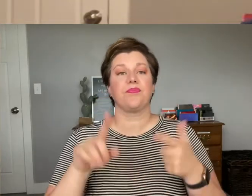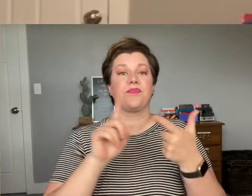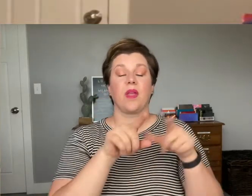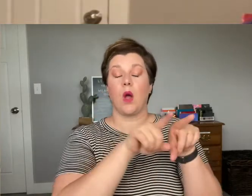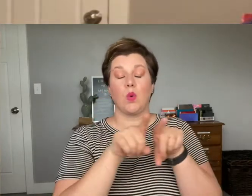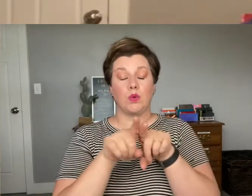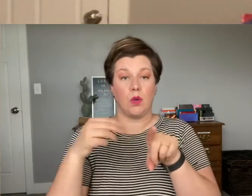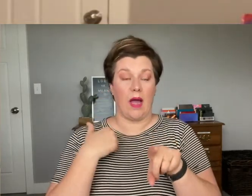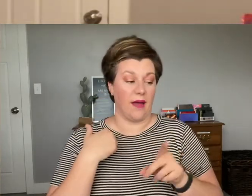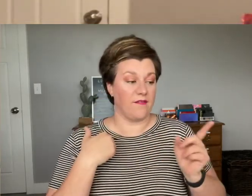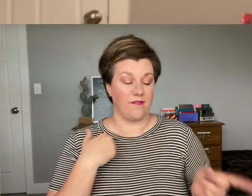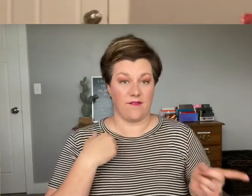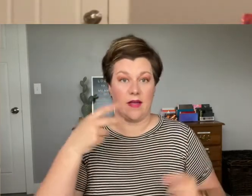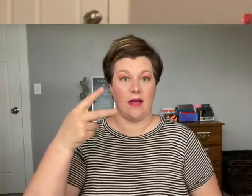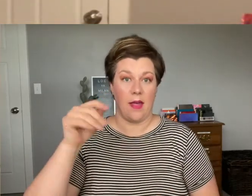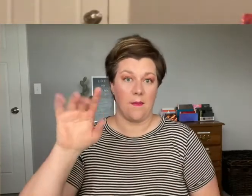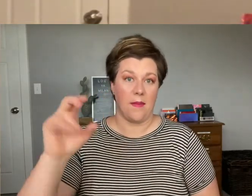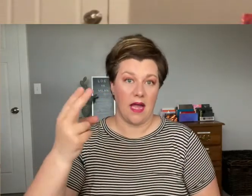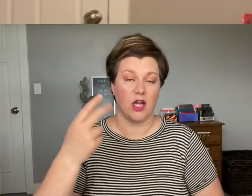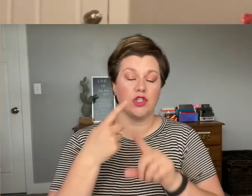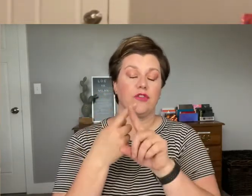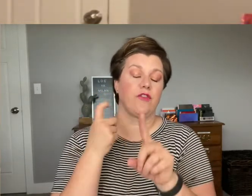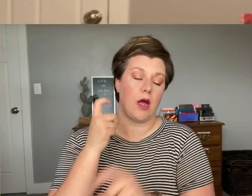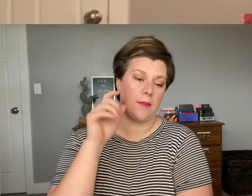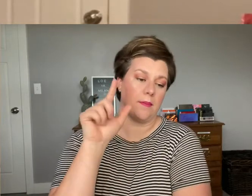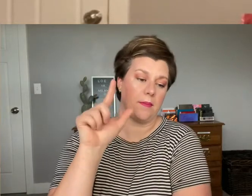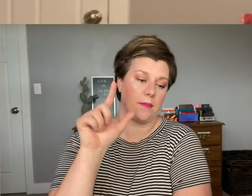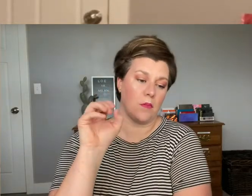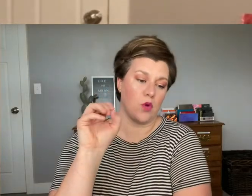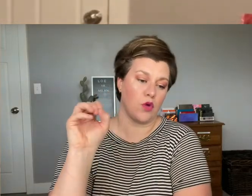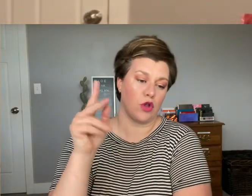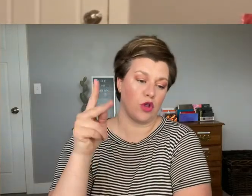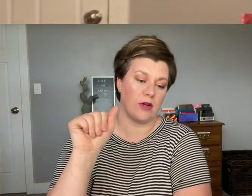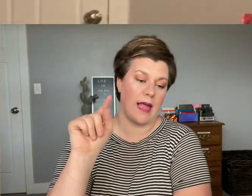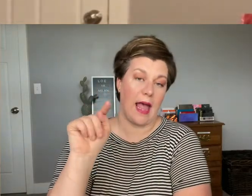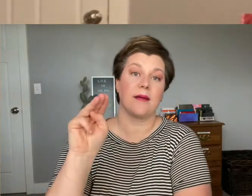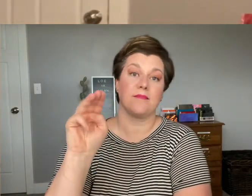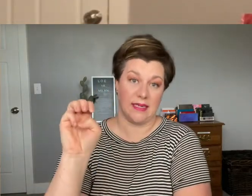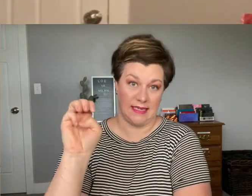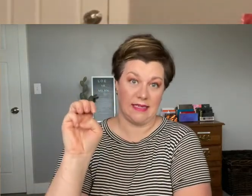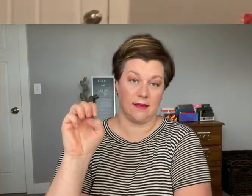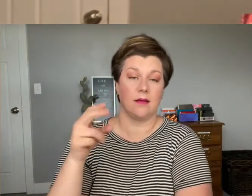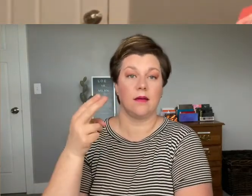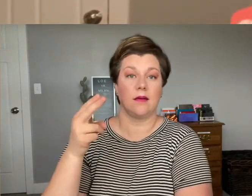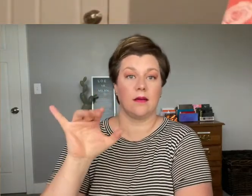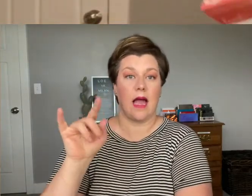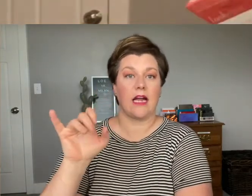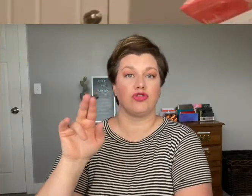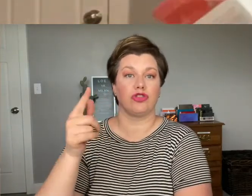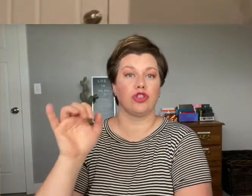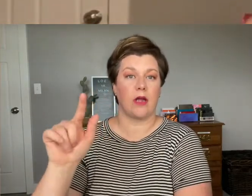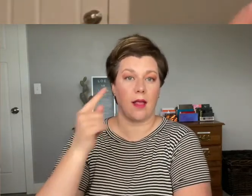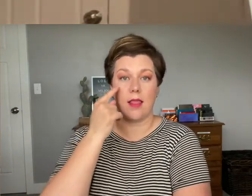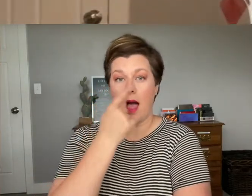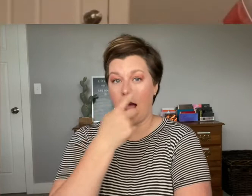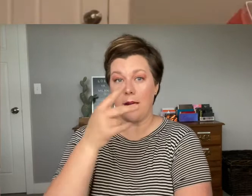And then I also have these patches from Look at Me. I